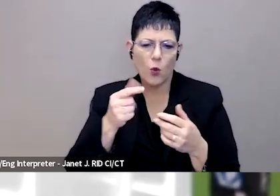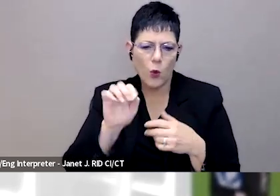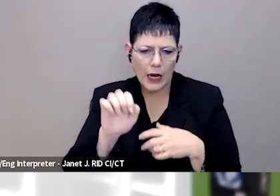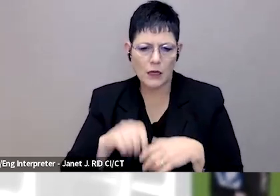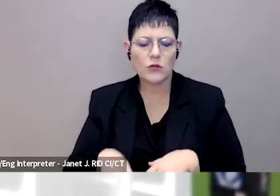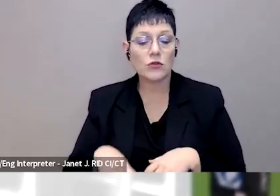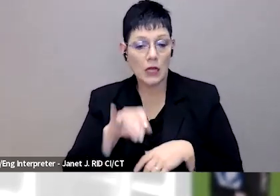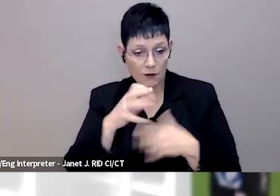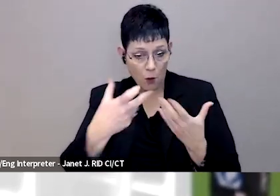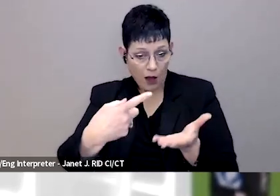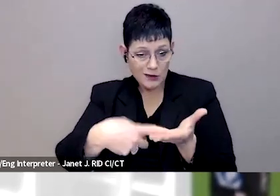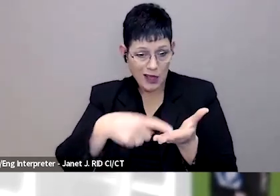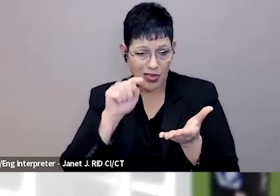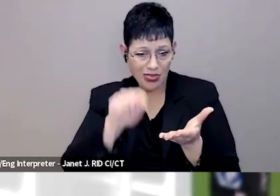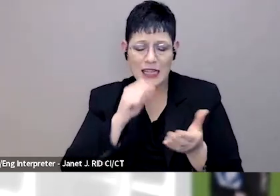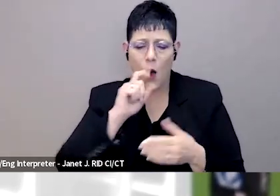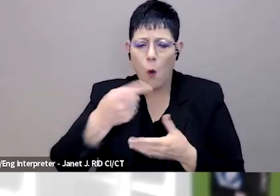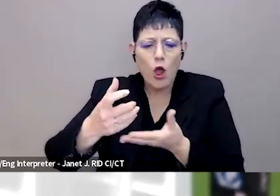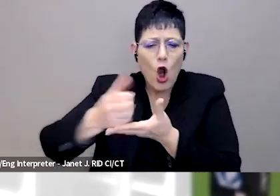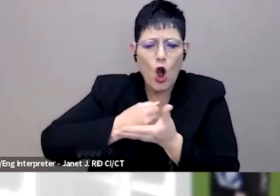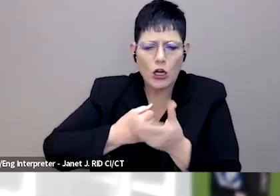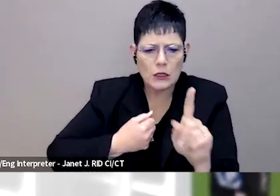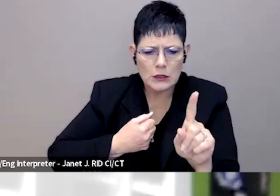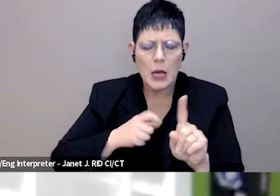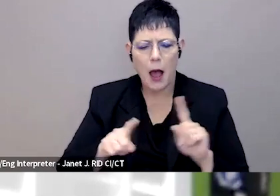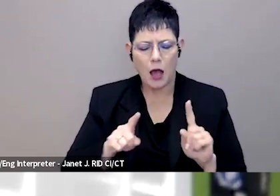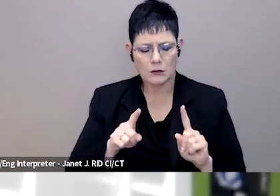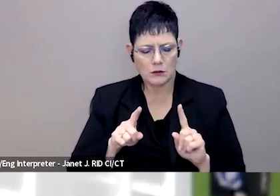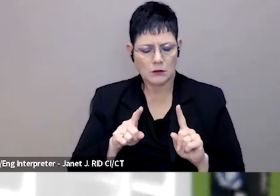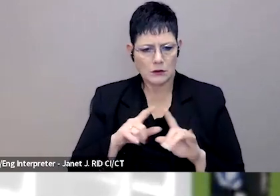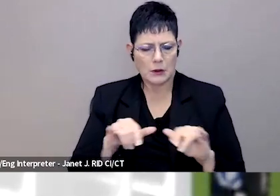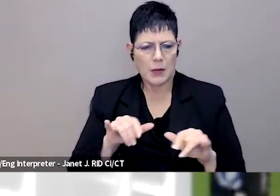that want to talk about this, it's not only wages, but it also is just